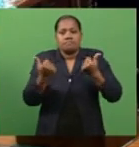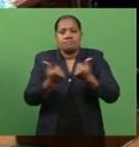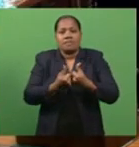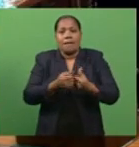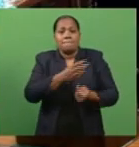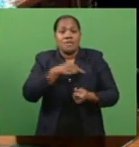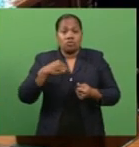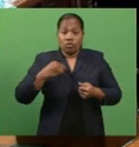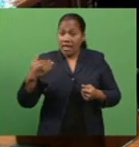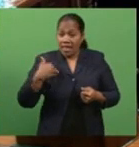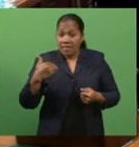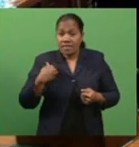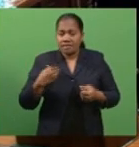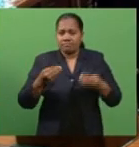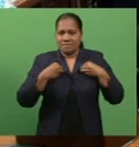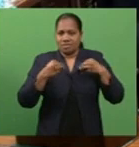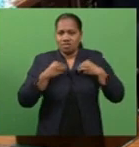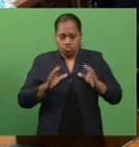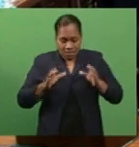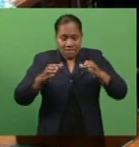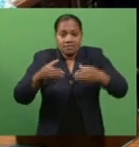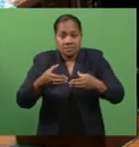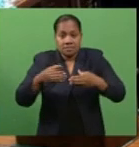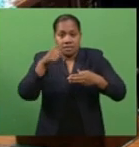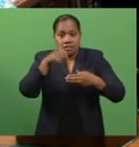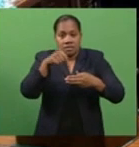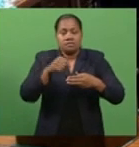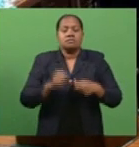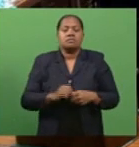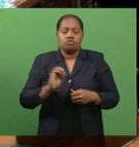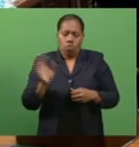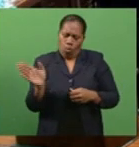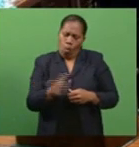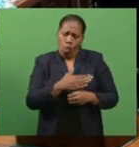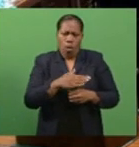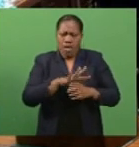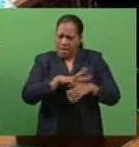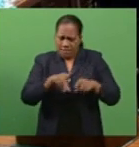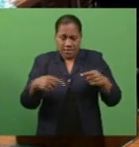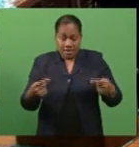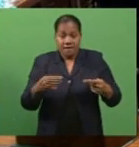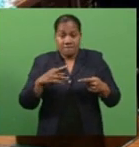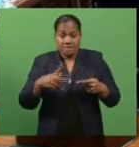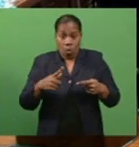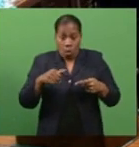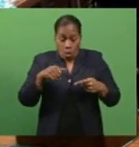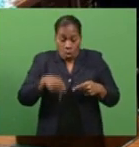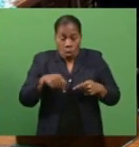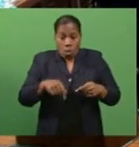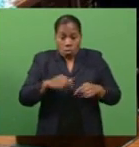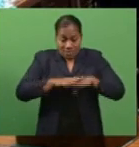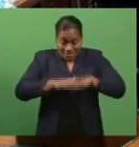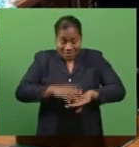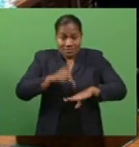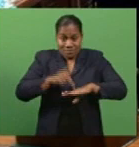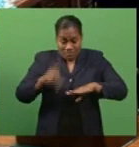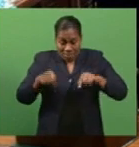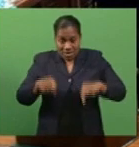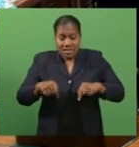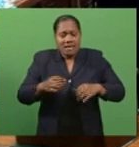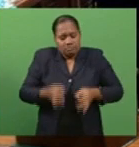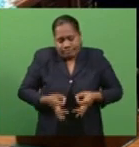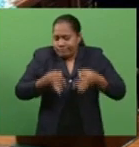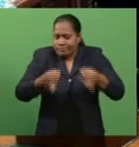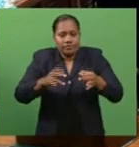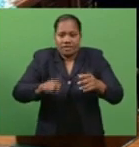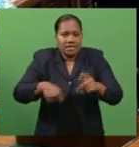of Health and the Business Committee, with all parliamentary business for the April sitting to be dealt with next month. The next sitting of Parliament